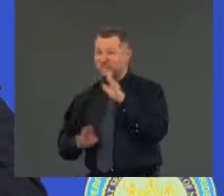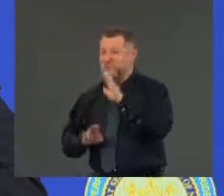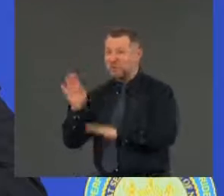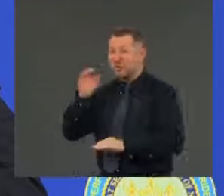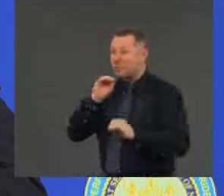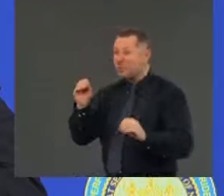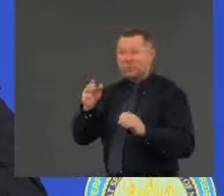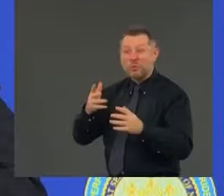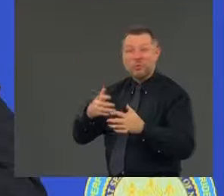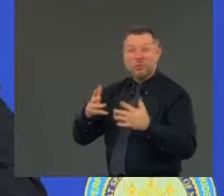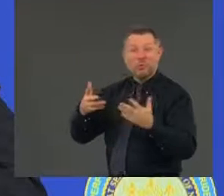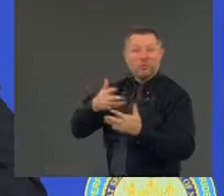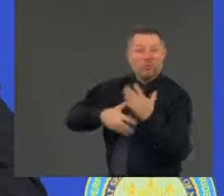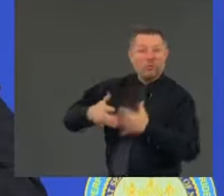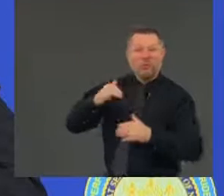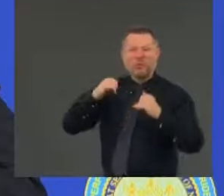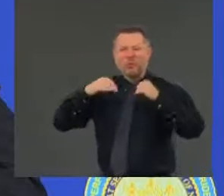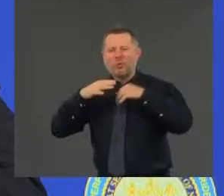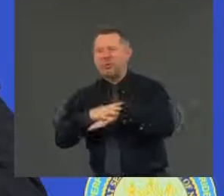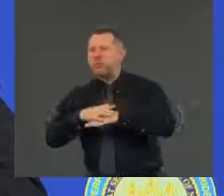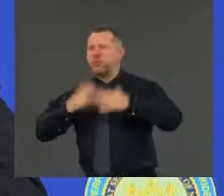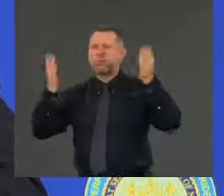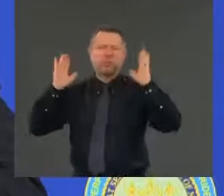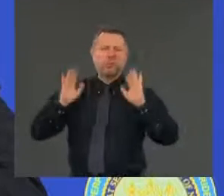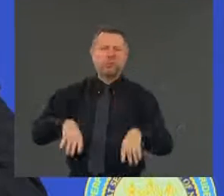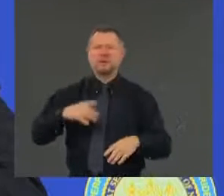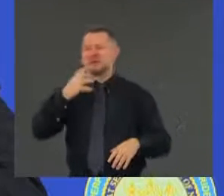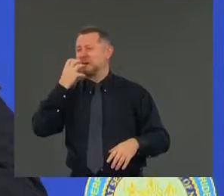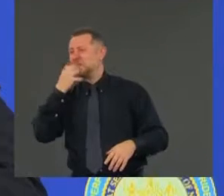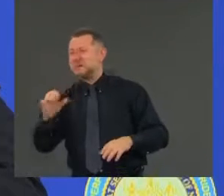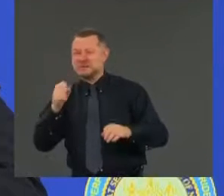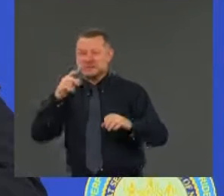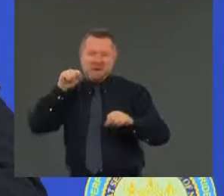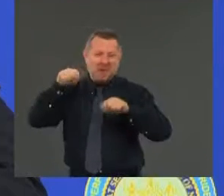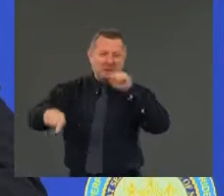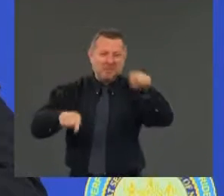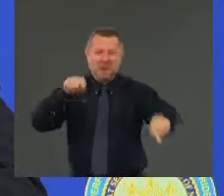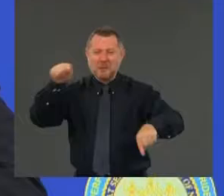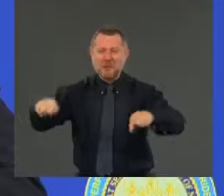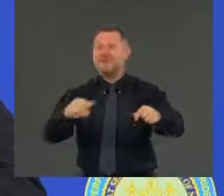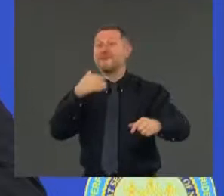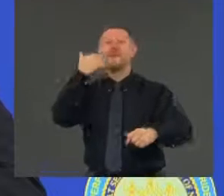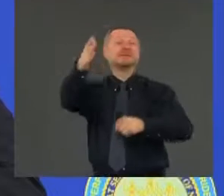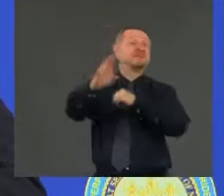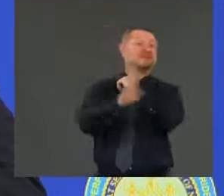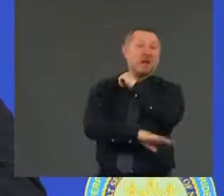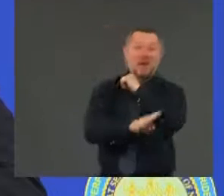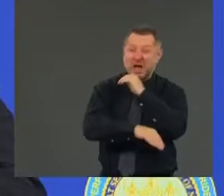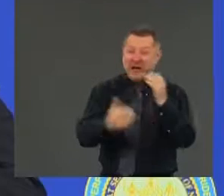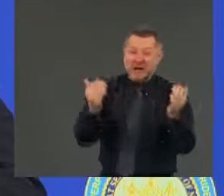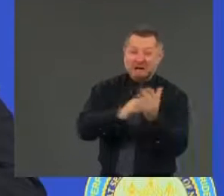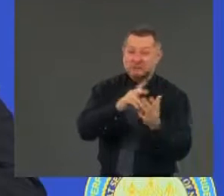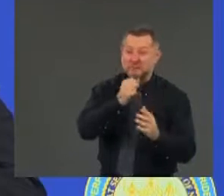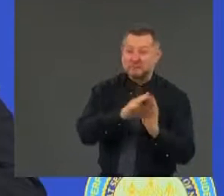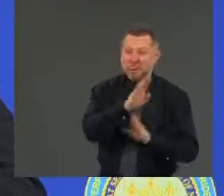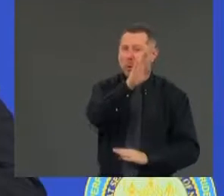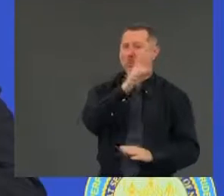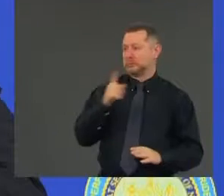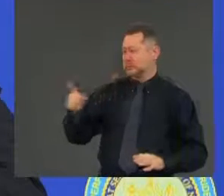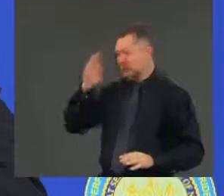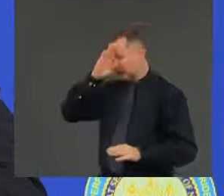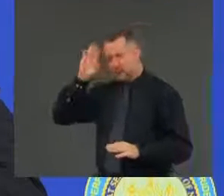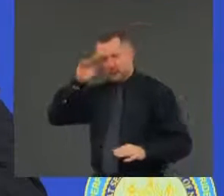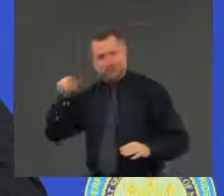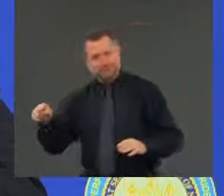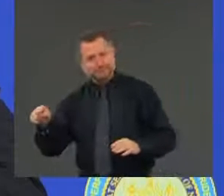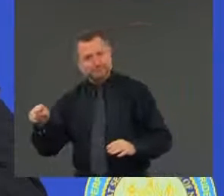spot, or a second wave. Hospitals must have 90 days of PPE on hand.